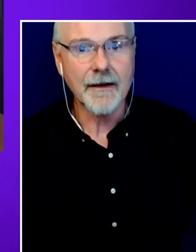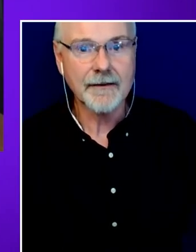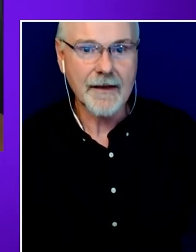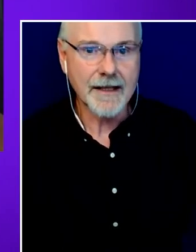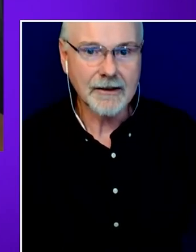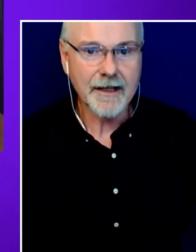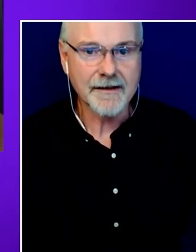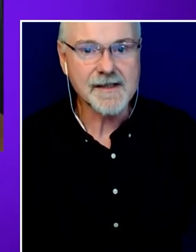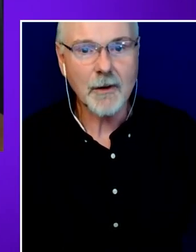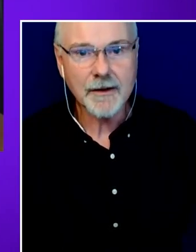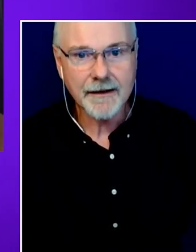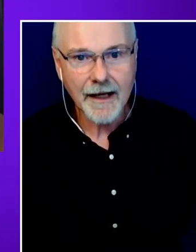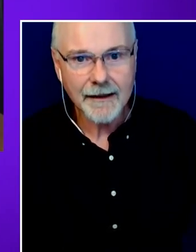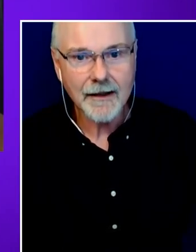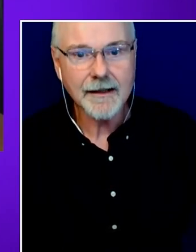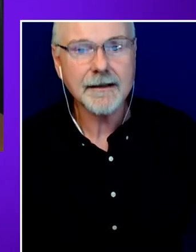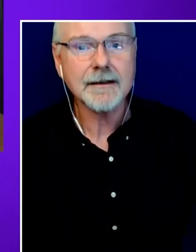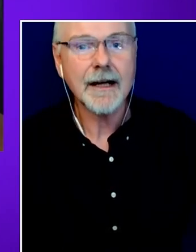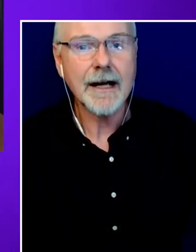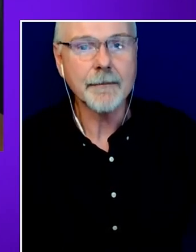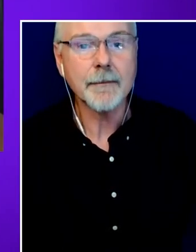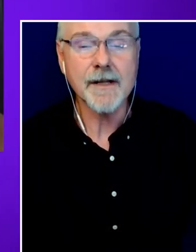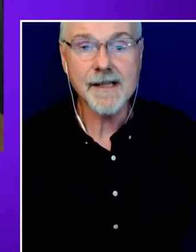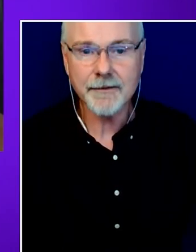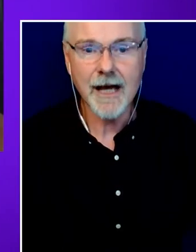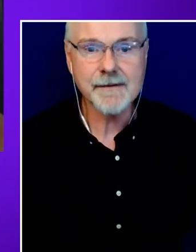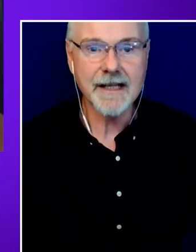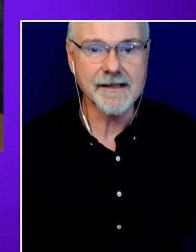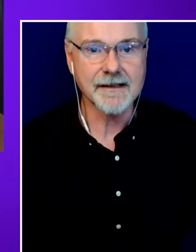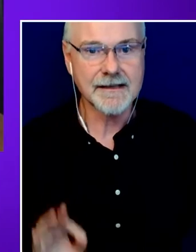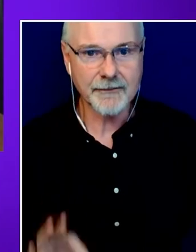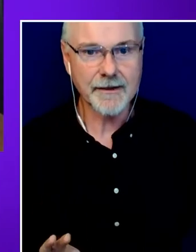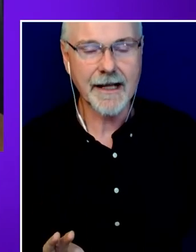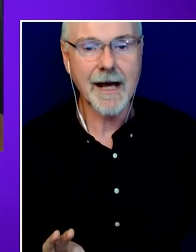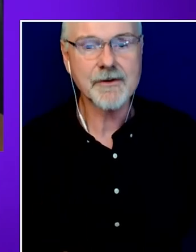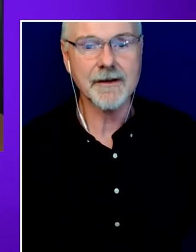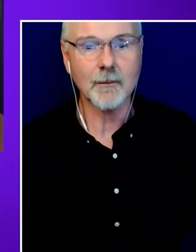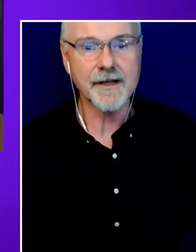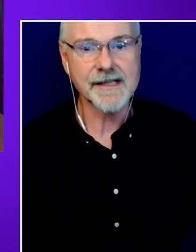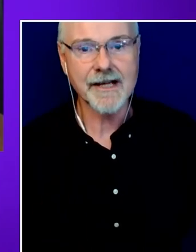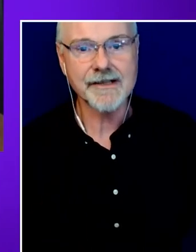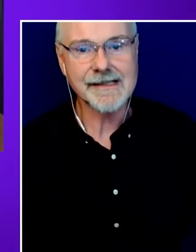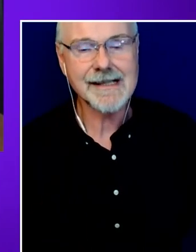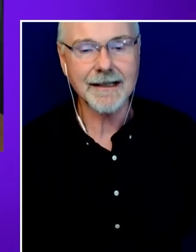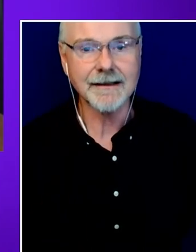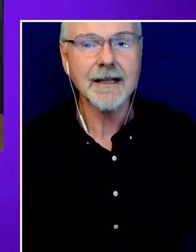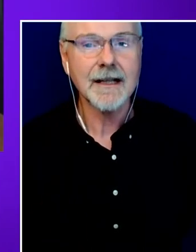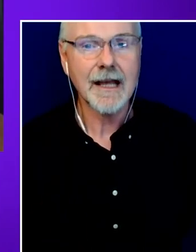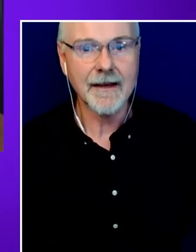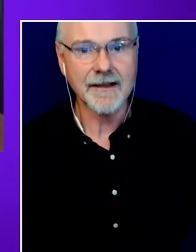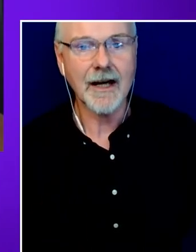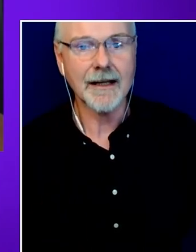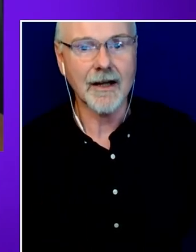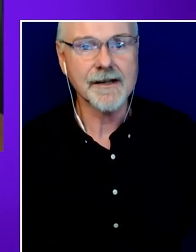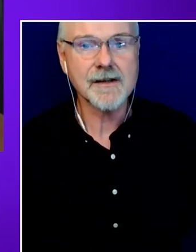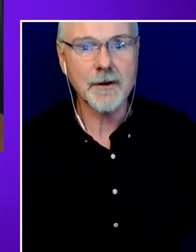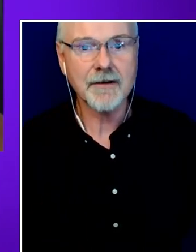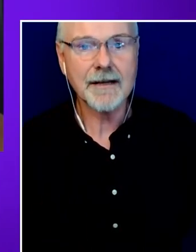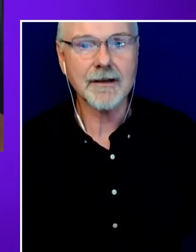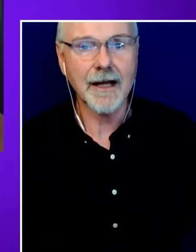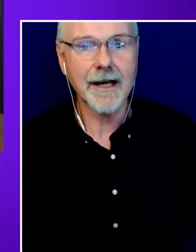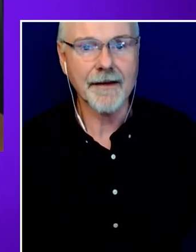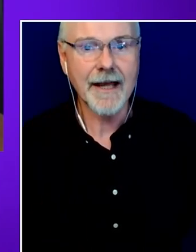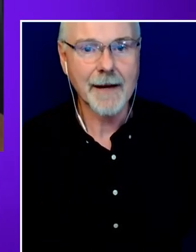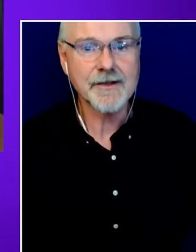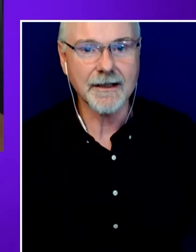know, they can look at the spoken dialogue, but sometimes it's a different caption than what is actually said in the dialogue. So we